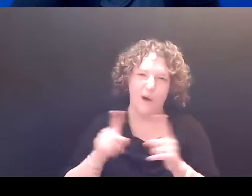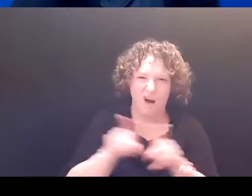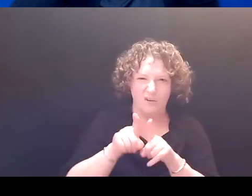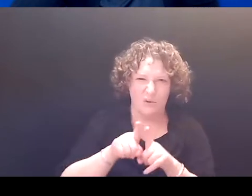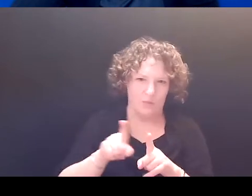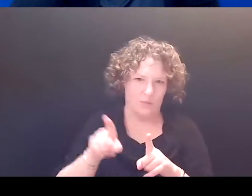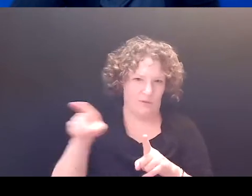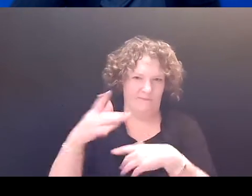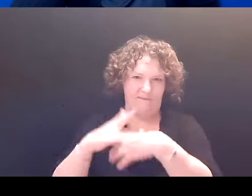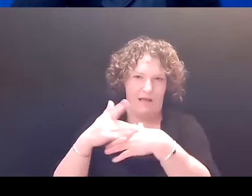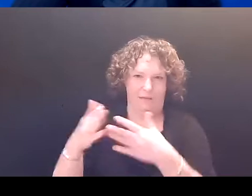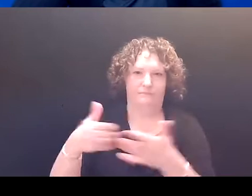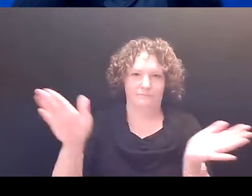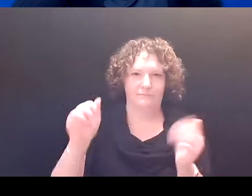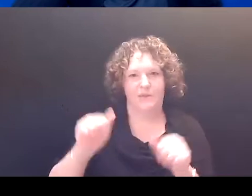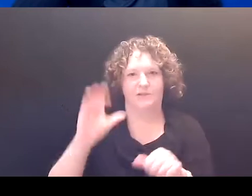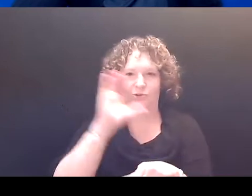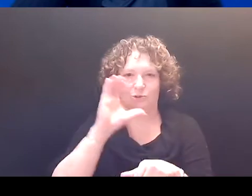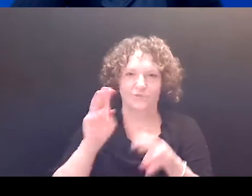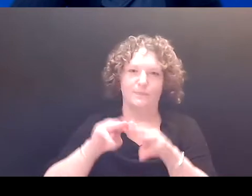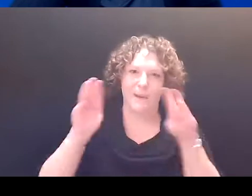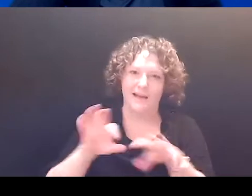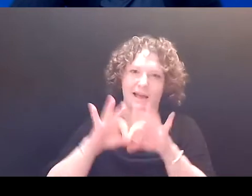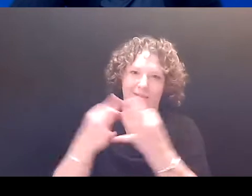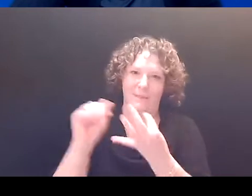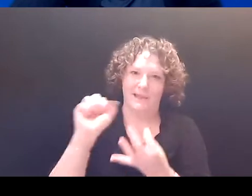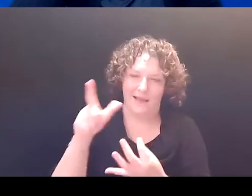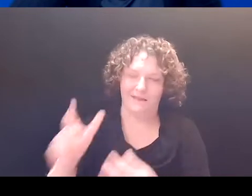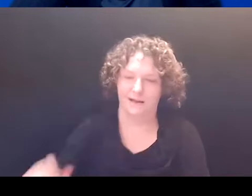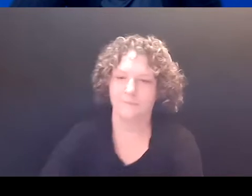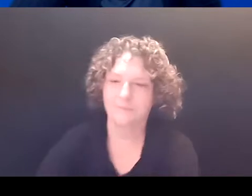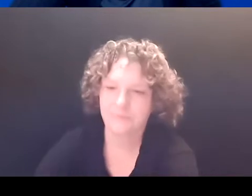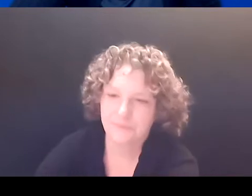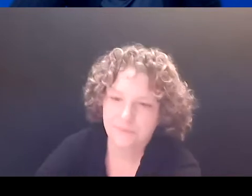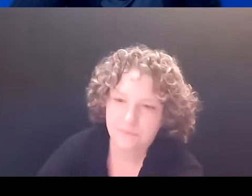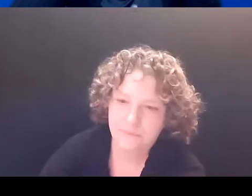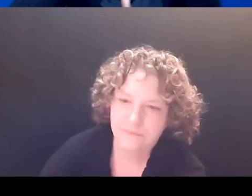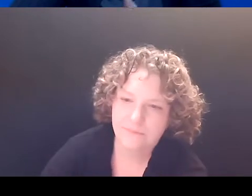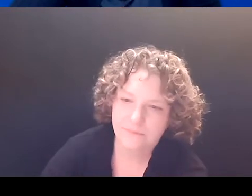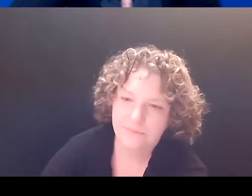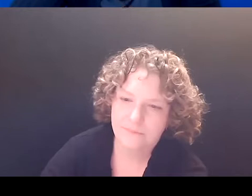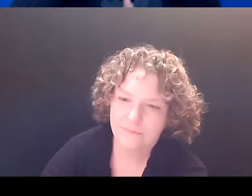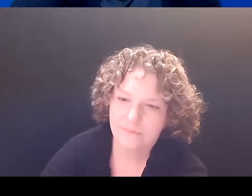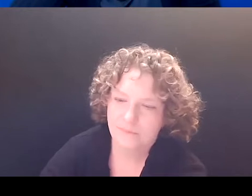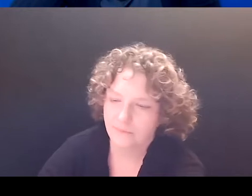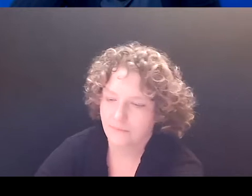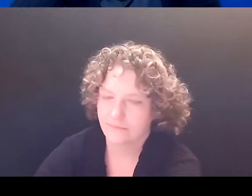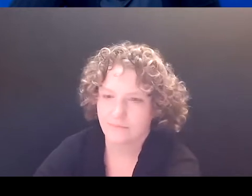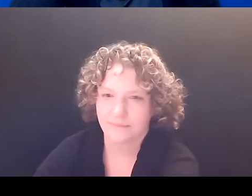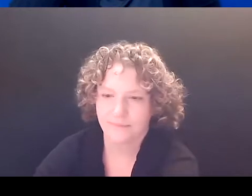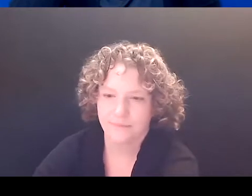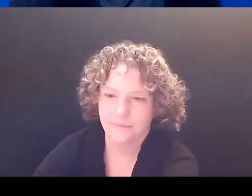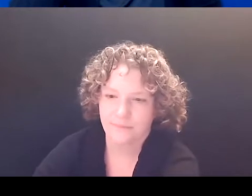information, just let me know. But also, it's available to the public, so you can search Montana Family ASL.